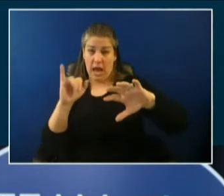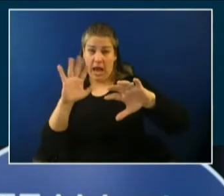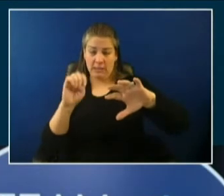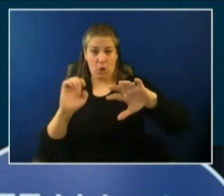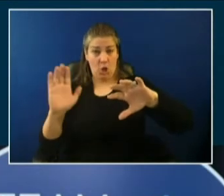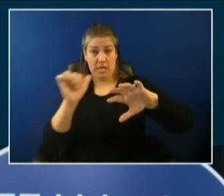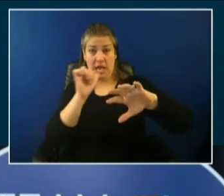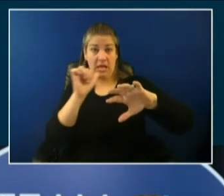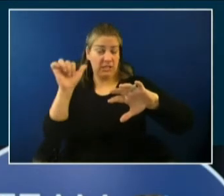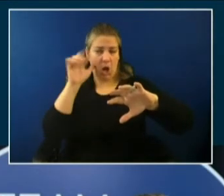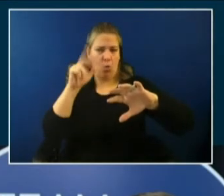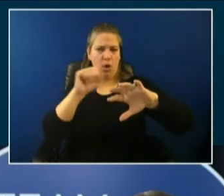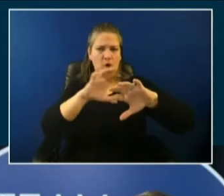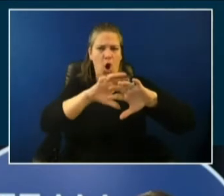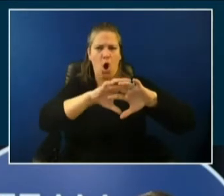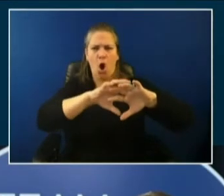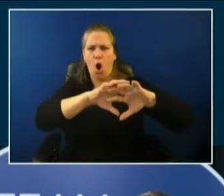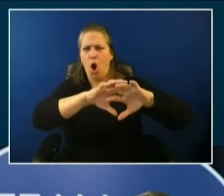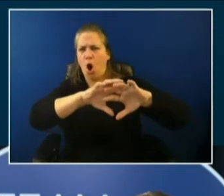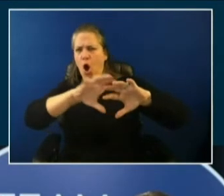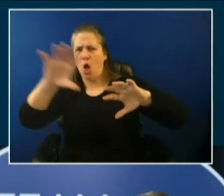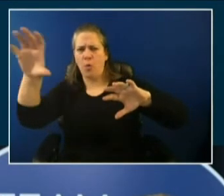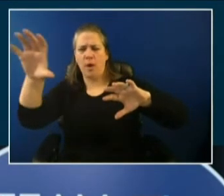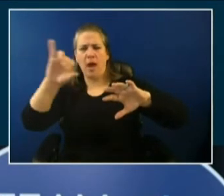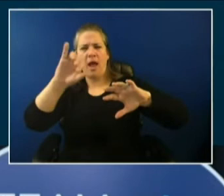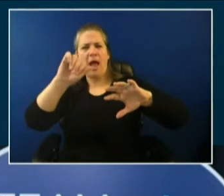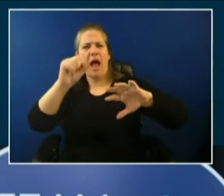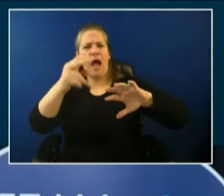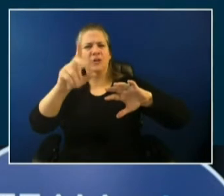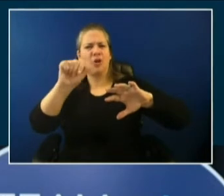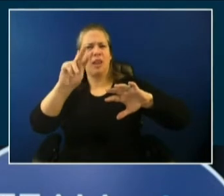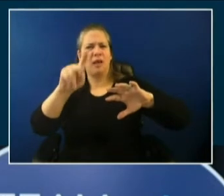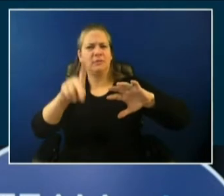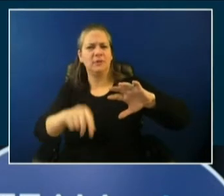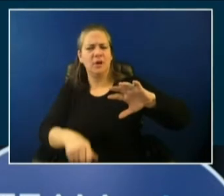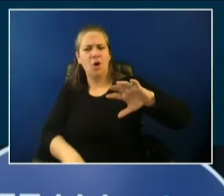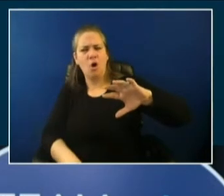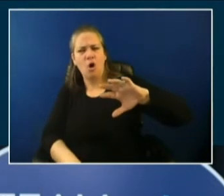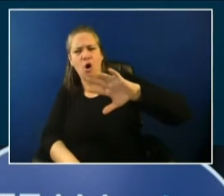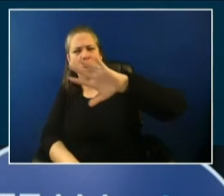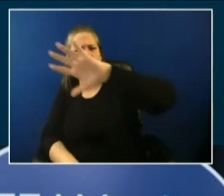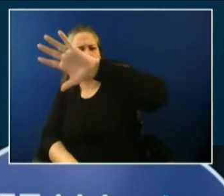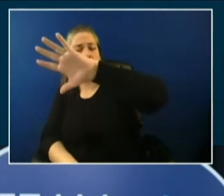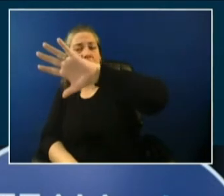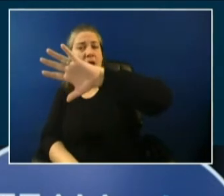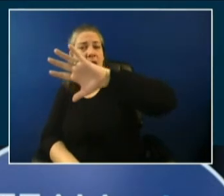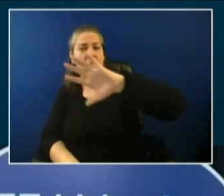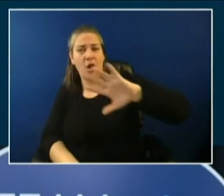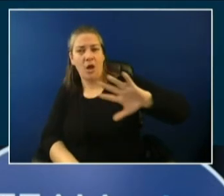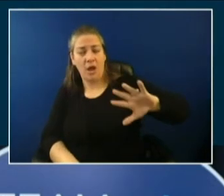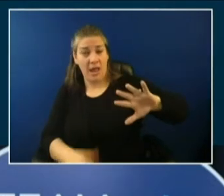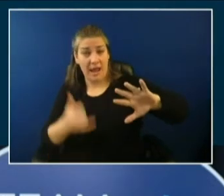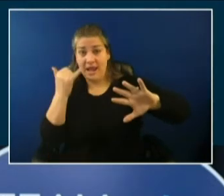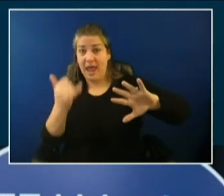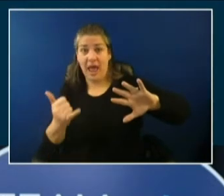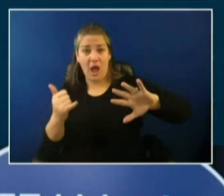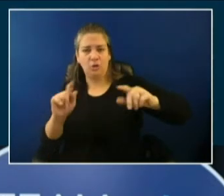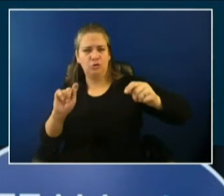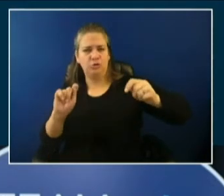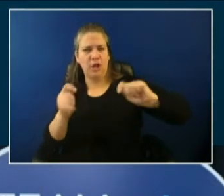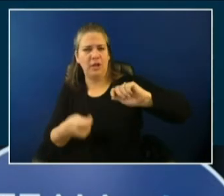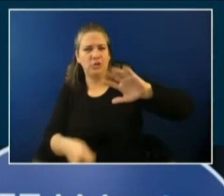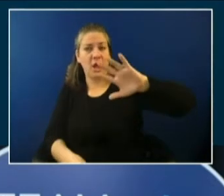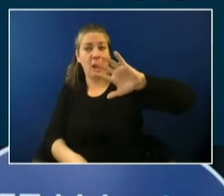Ashland in a diagonal line, and then kind of everything north of it. Now, it does